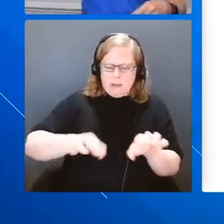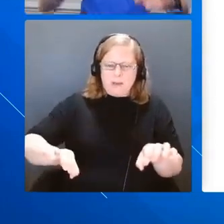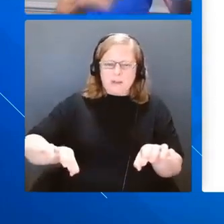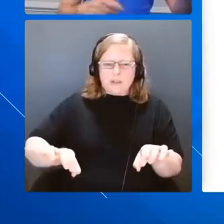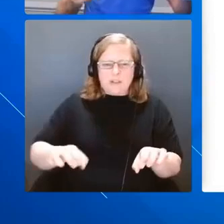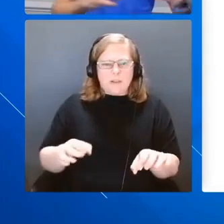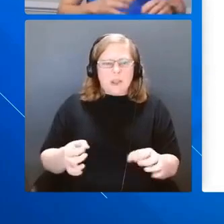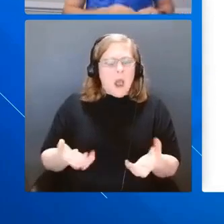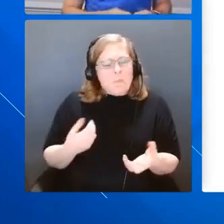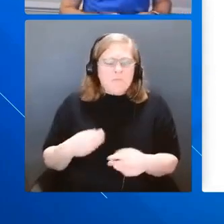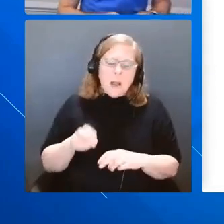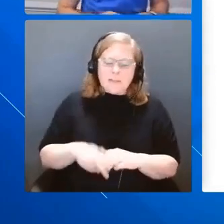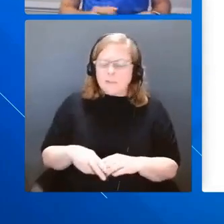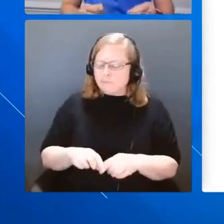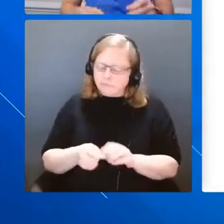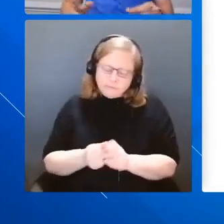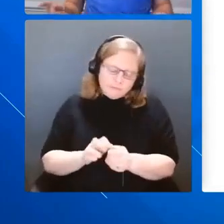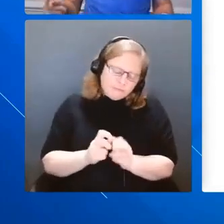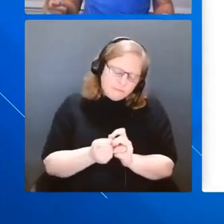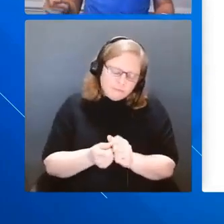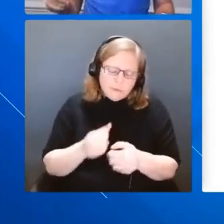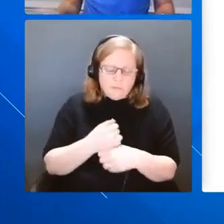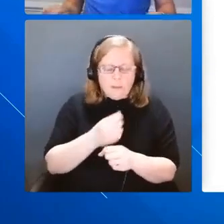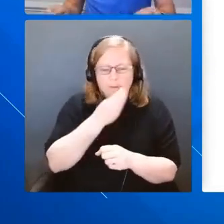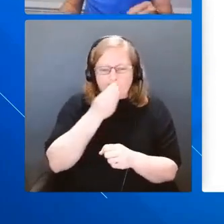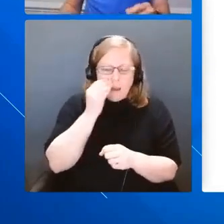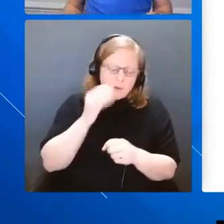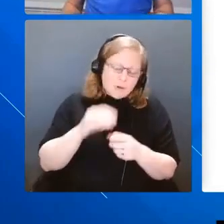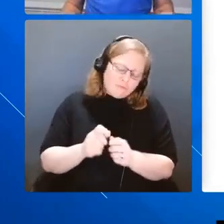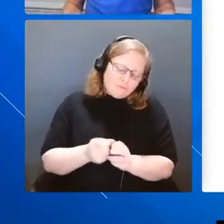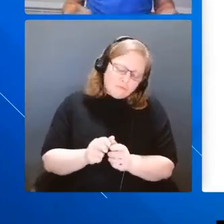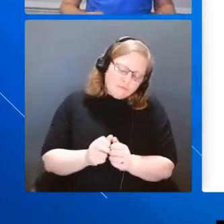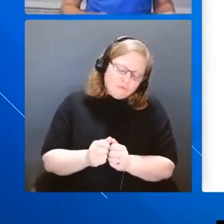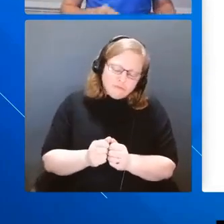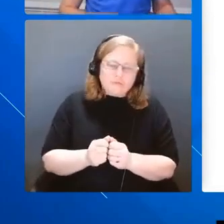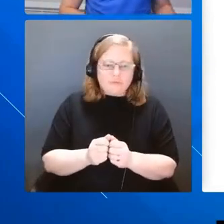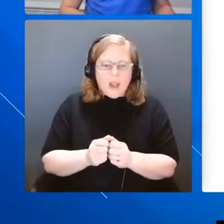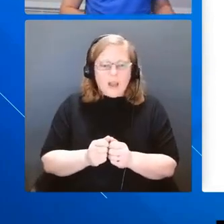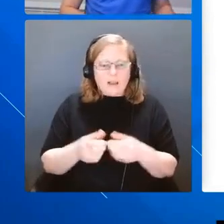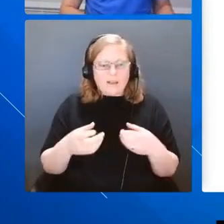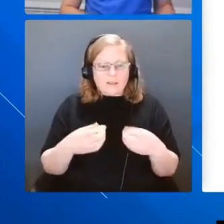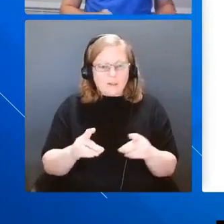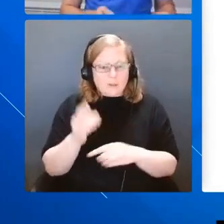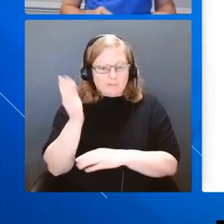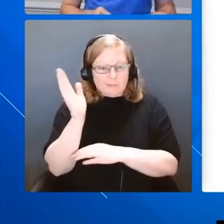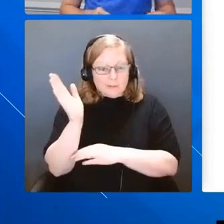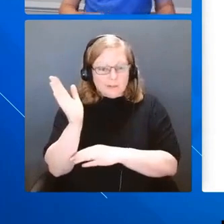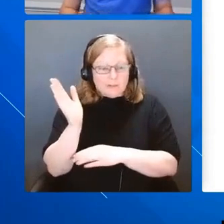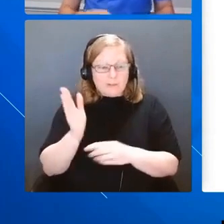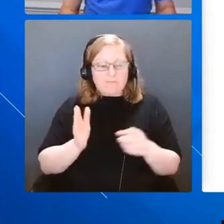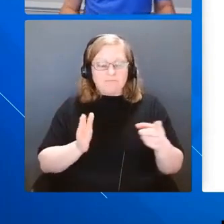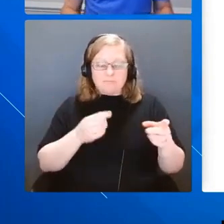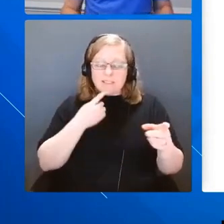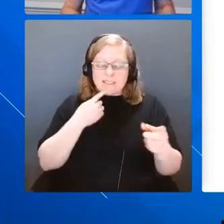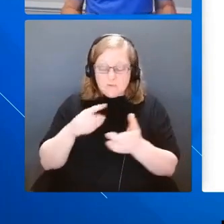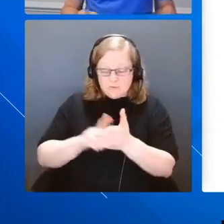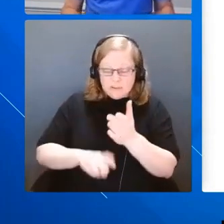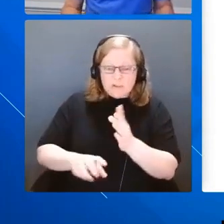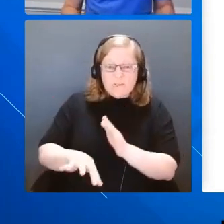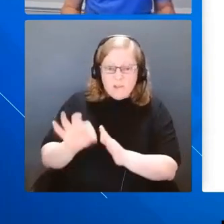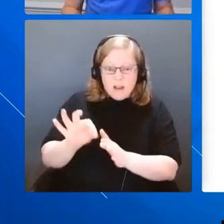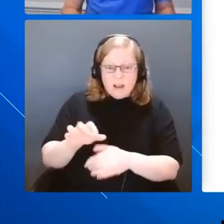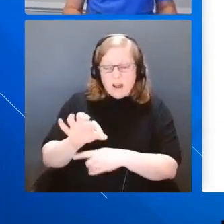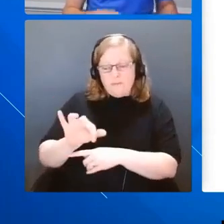cleaners and, you know, making flowers and all that stuff. And as he spoke about it, he said research showed that things like fidget